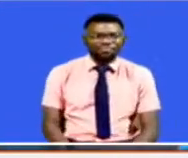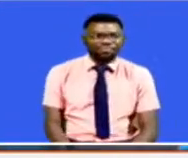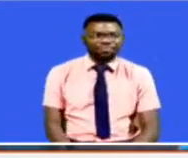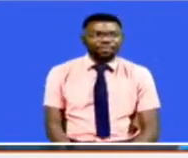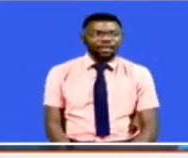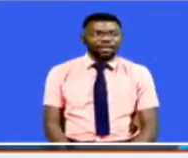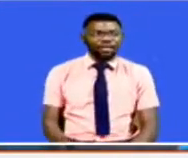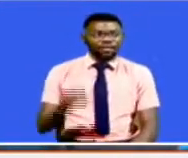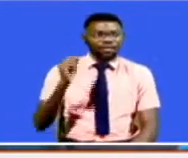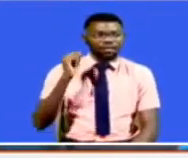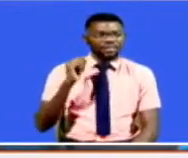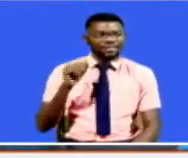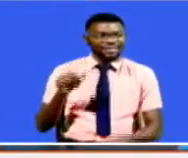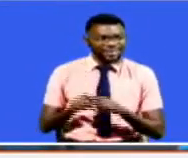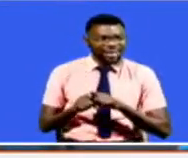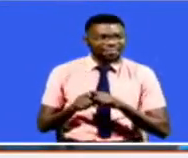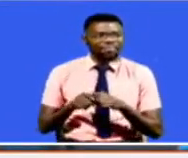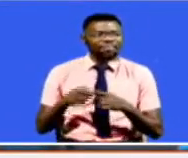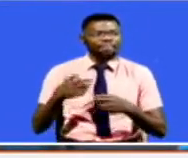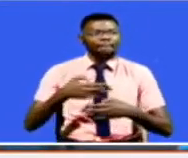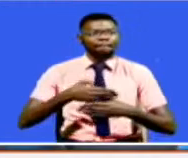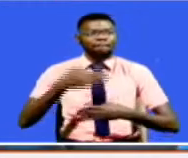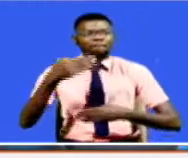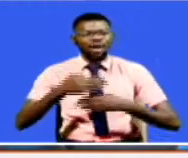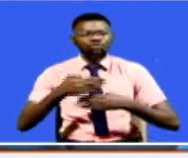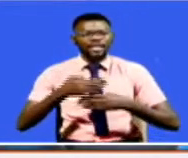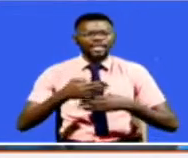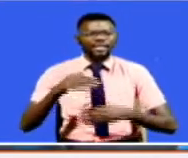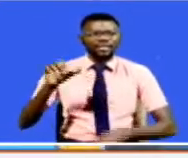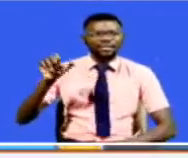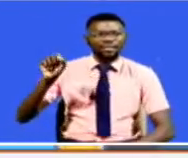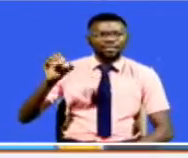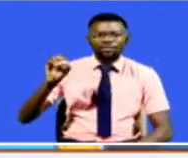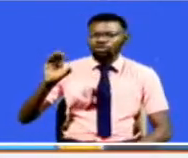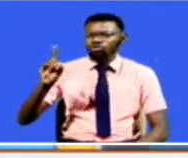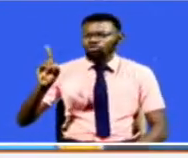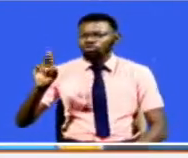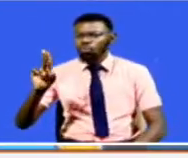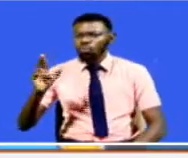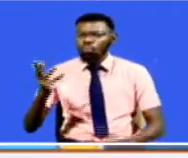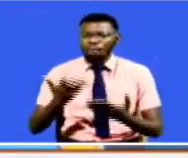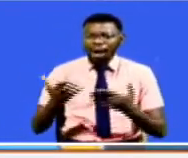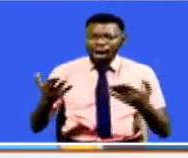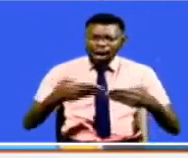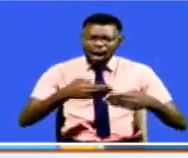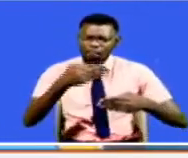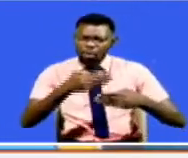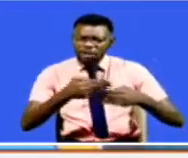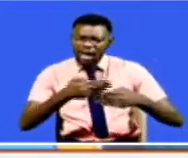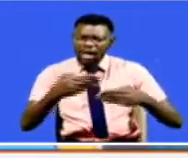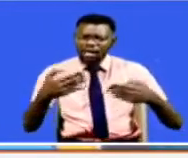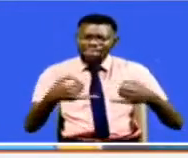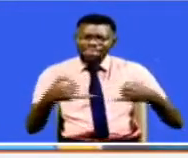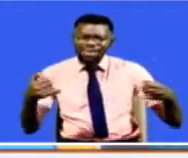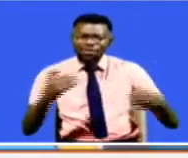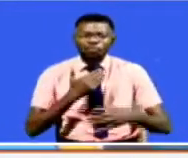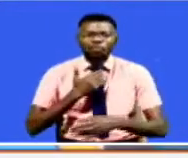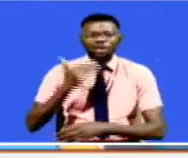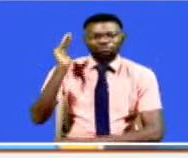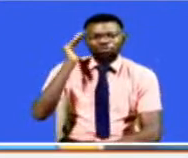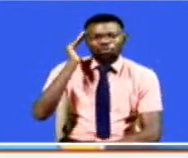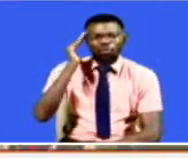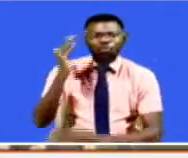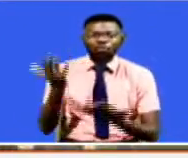The contentious issue of where Sondu boundaries that separates the two counties lie being termed as the sole reason for the perennial